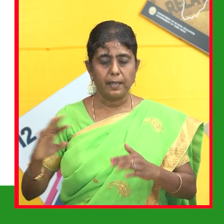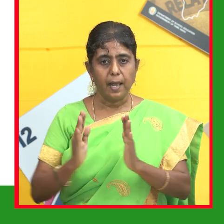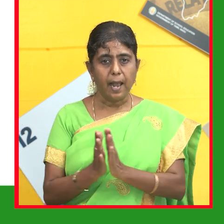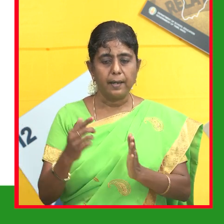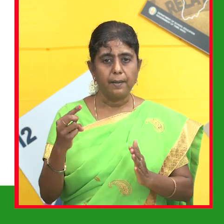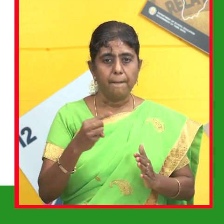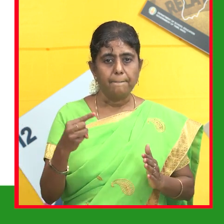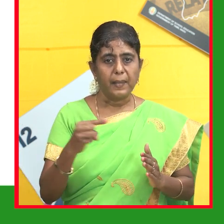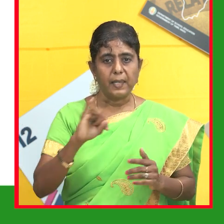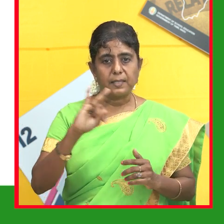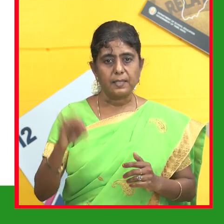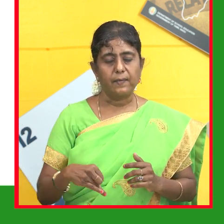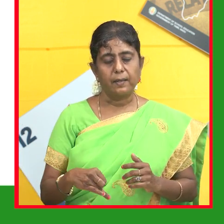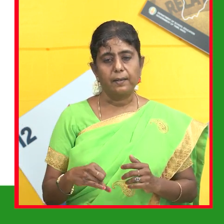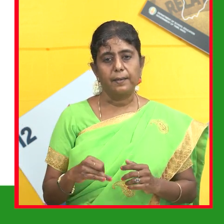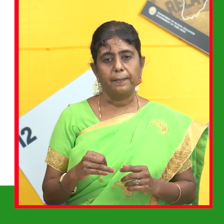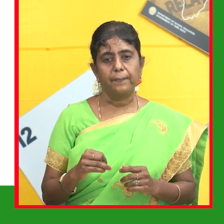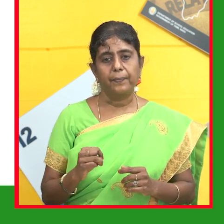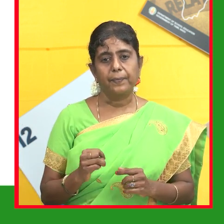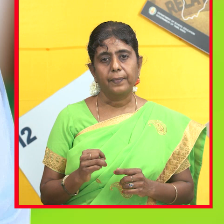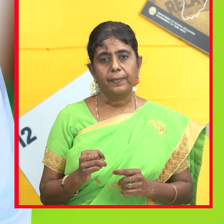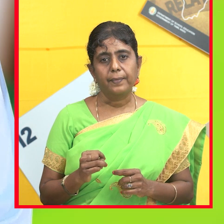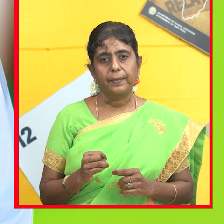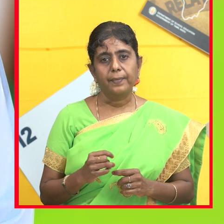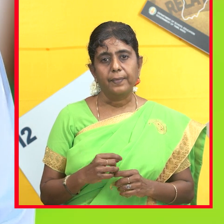so minus 4, minus 3 is minus 7.